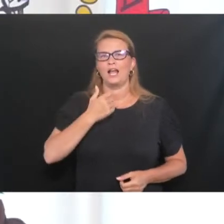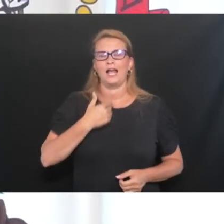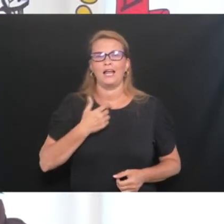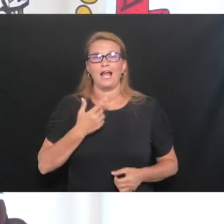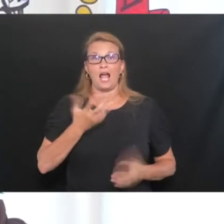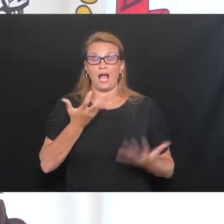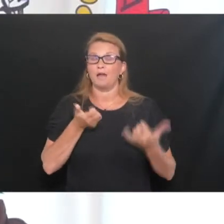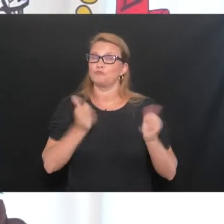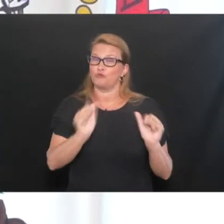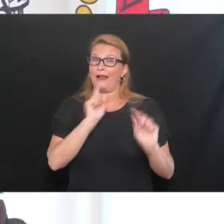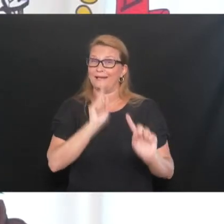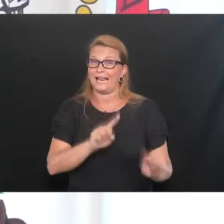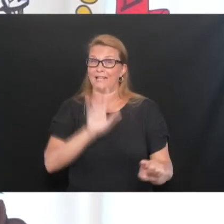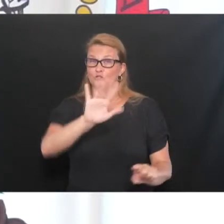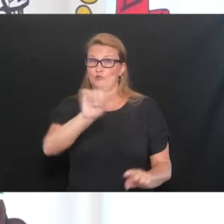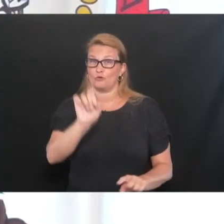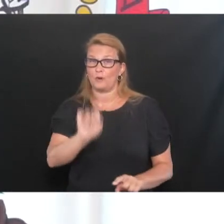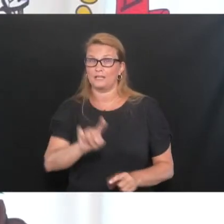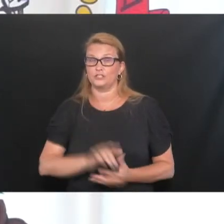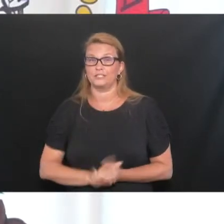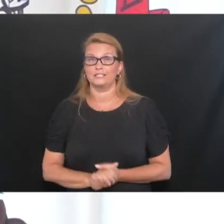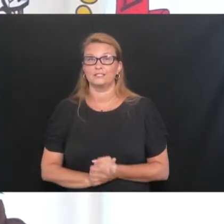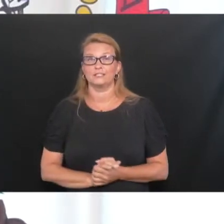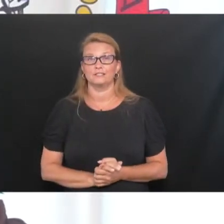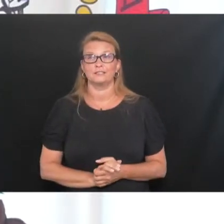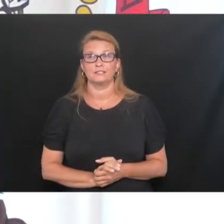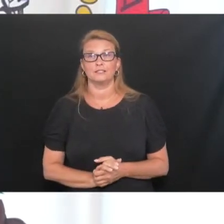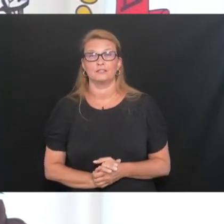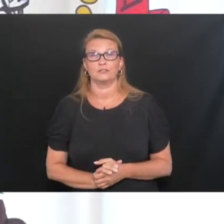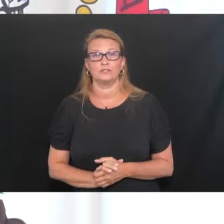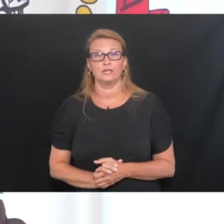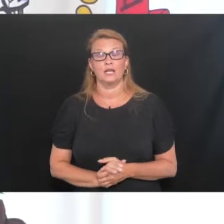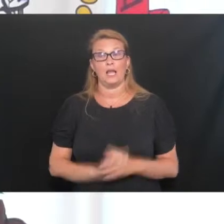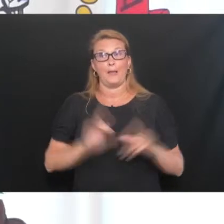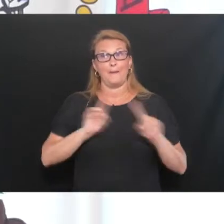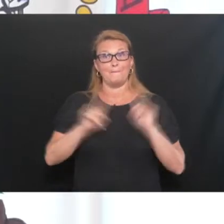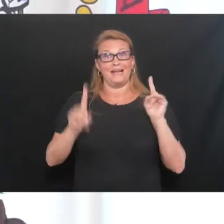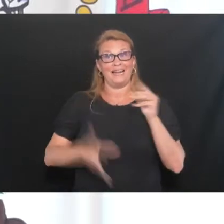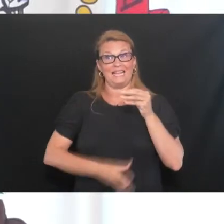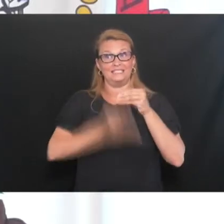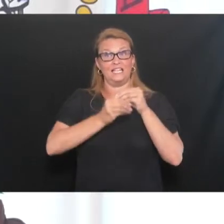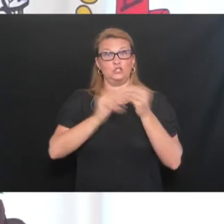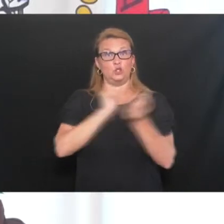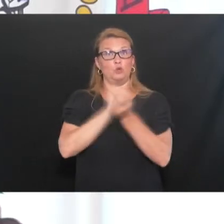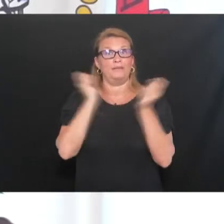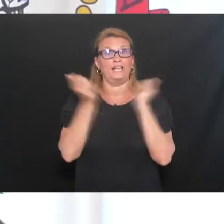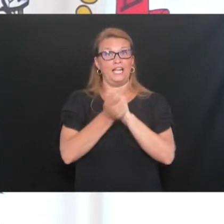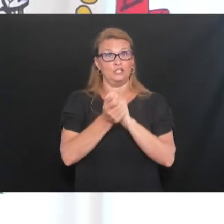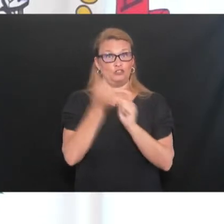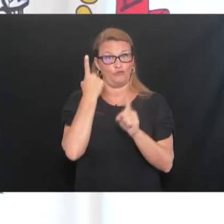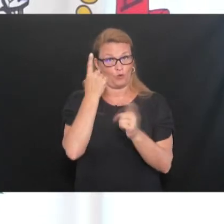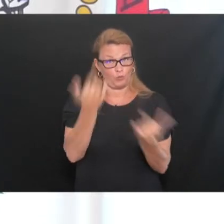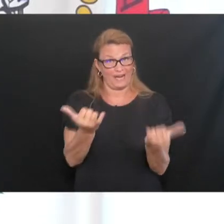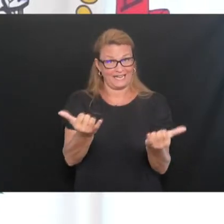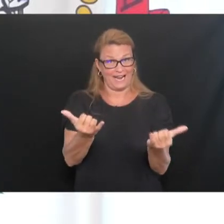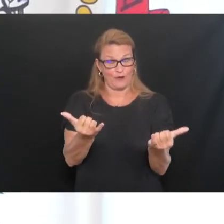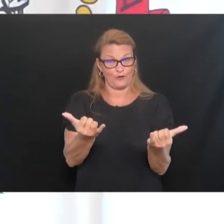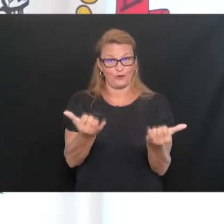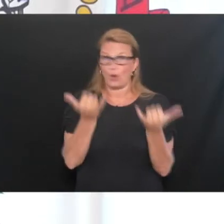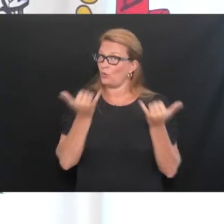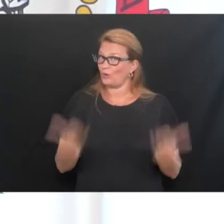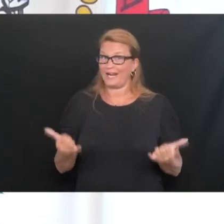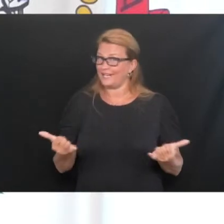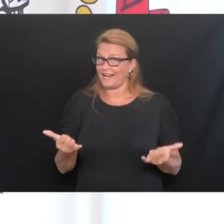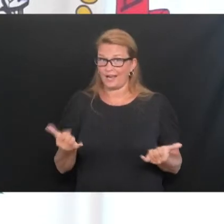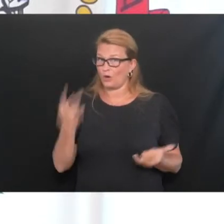to answer your question, but Katie, as far as additional mitigation measures and everything, right now, we don't